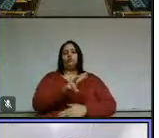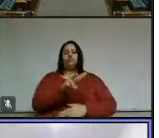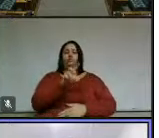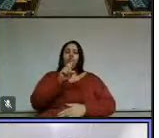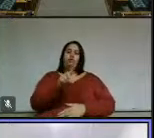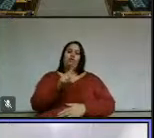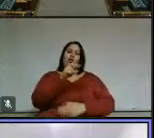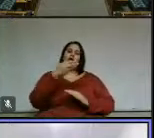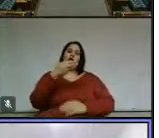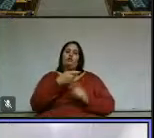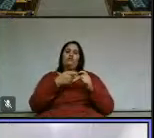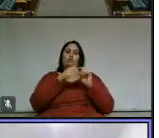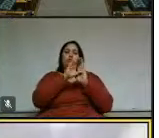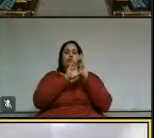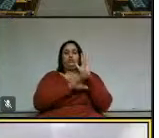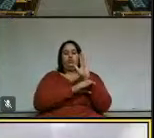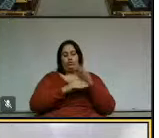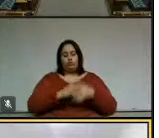441, 1H of the Constitution.